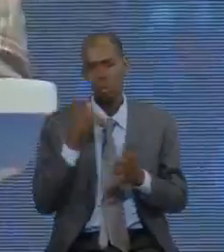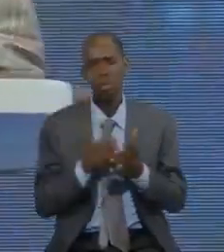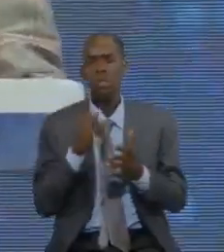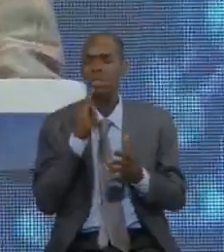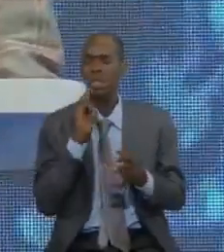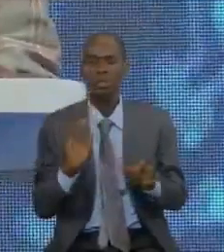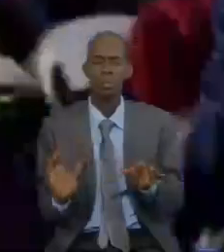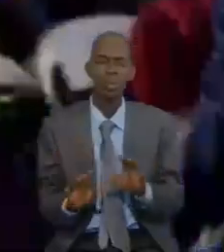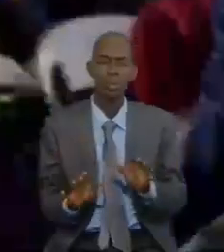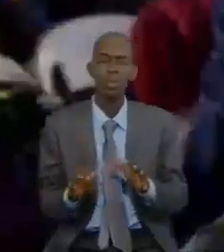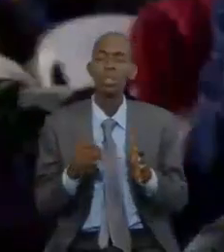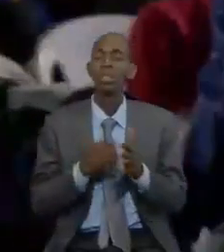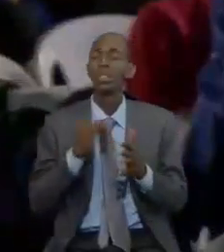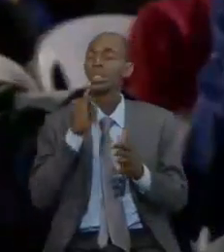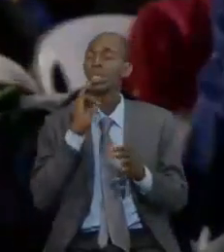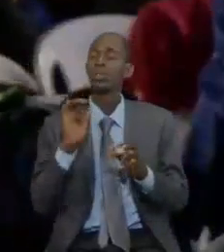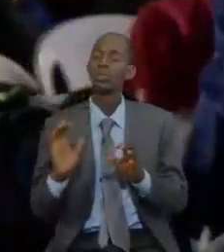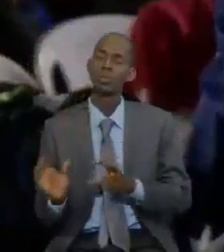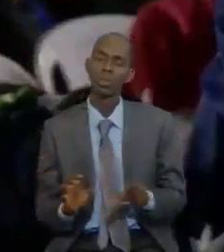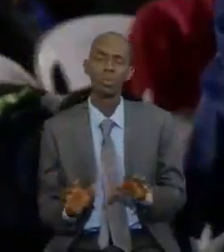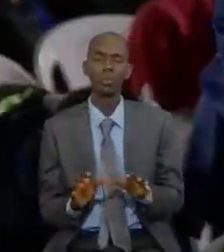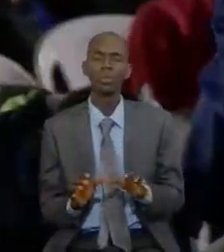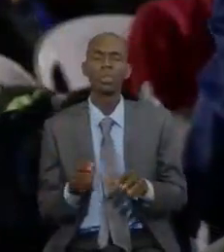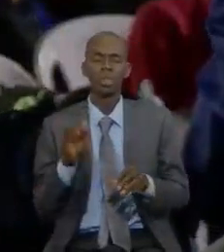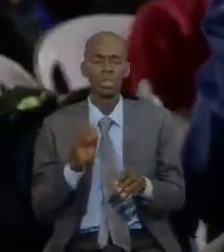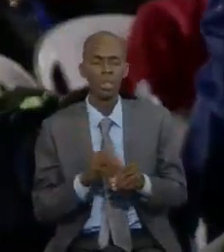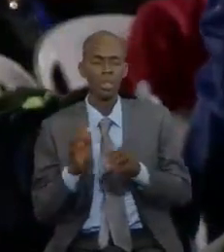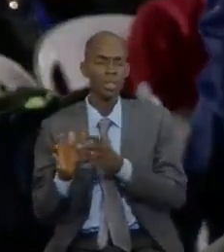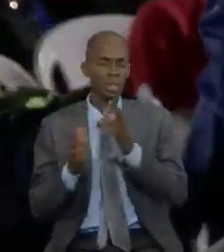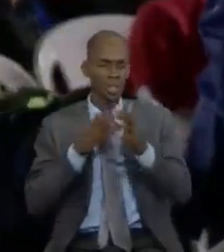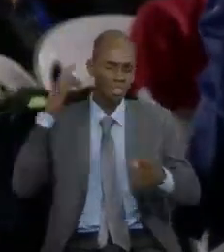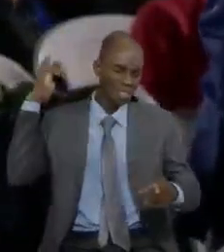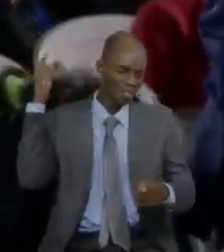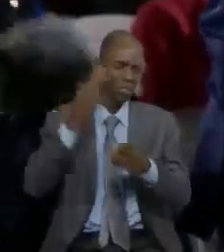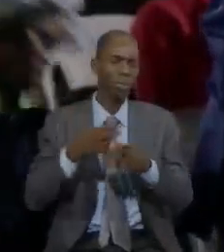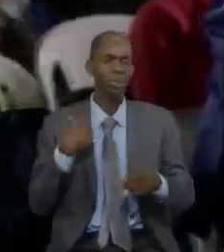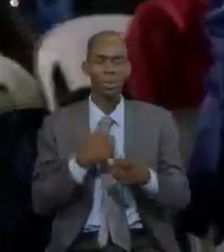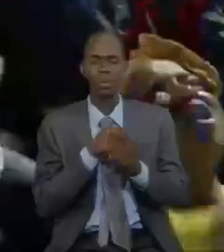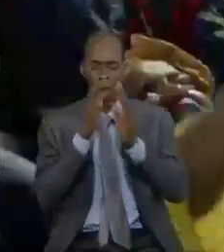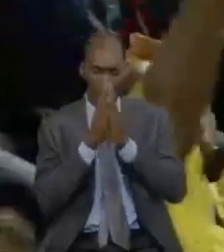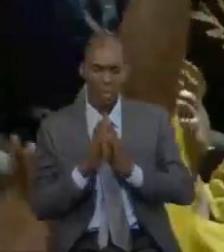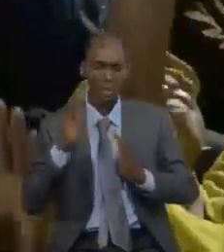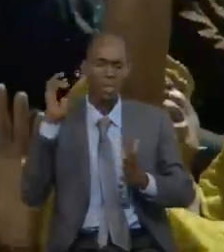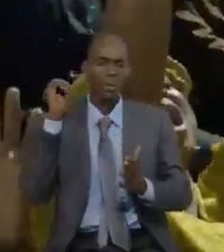It is done. In Jesus' name we pray.